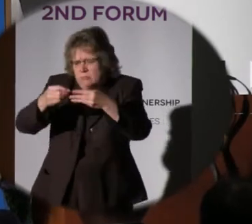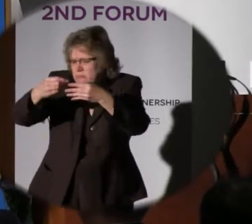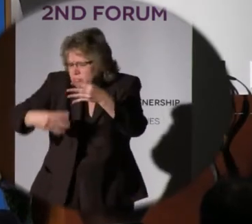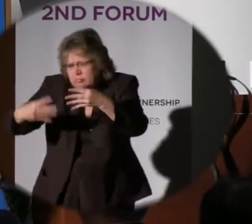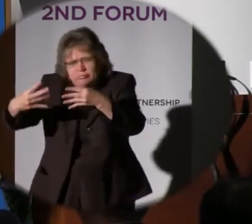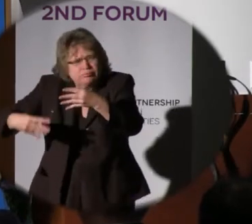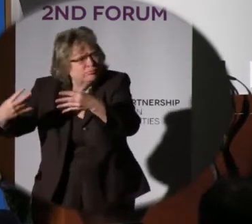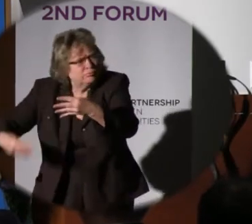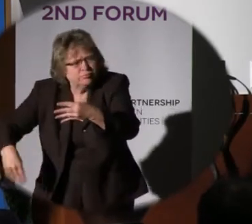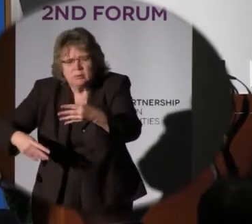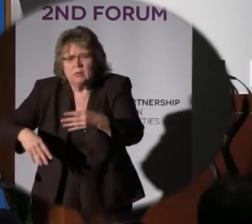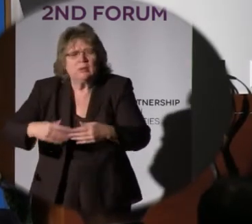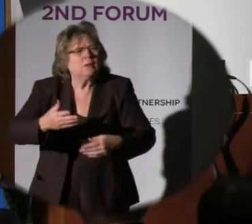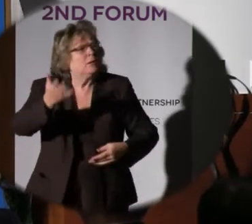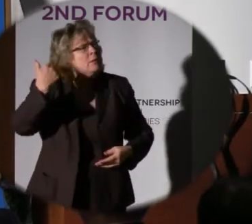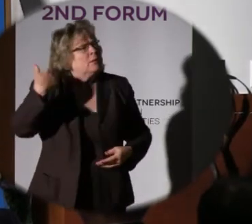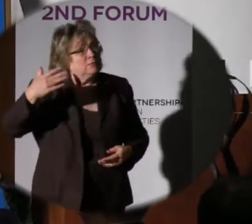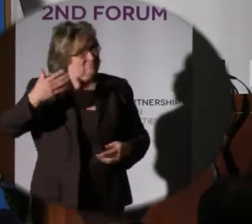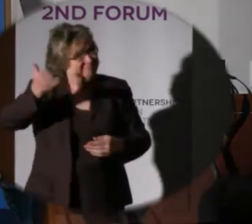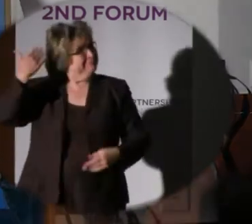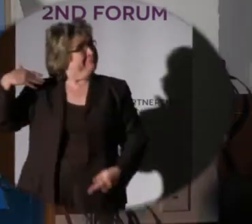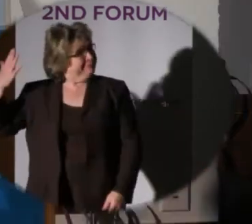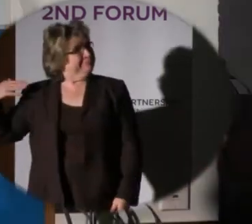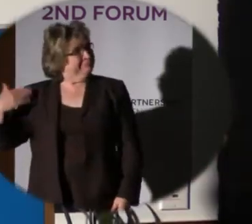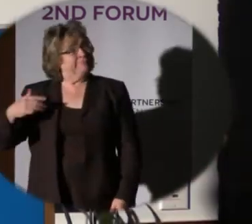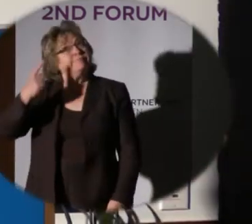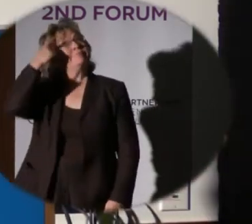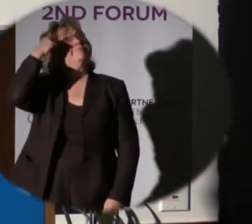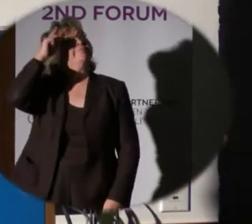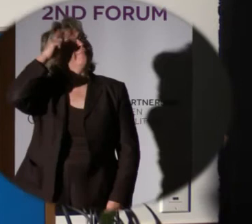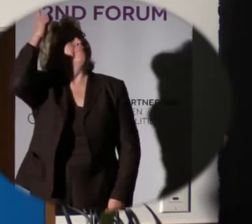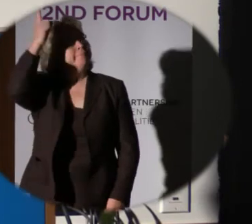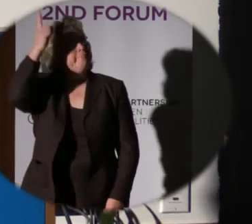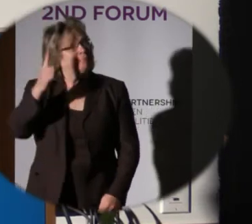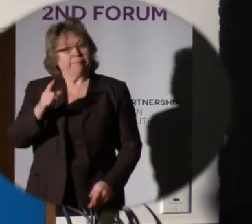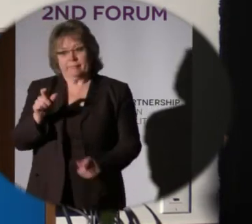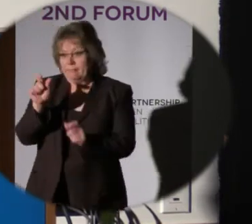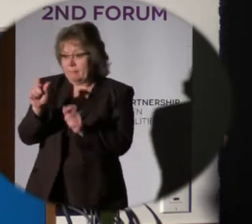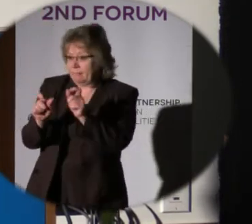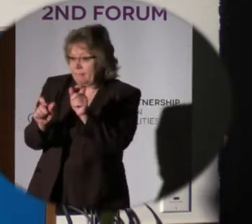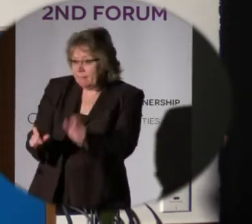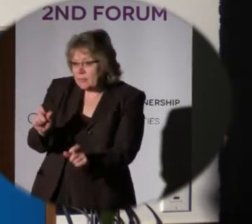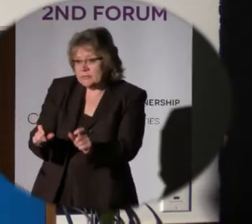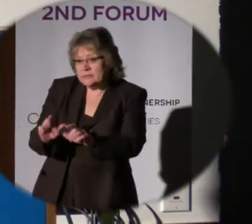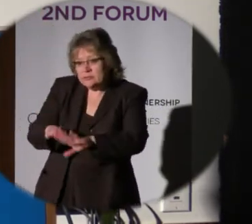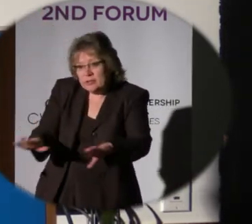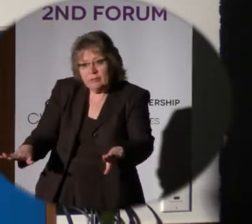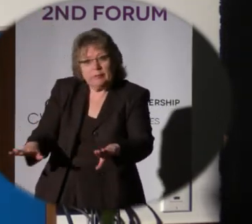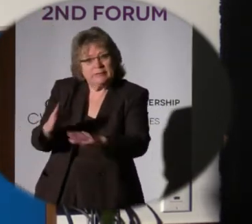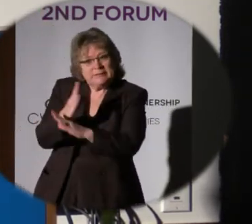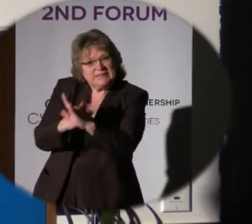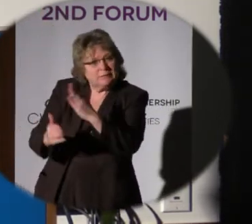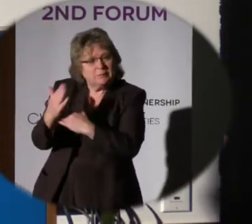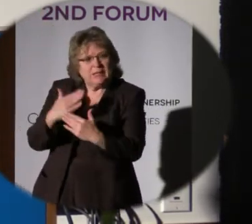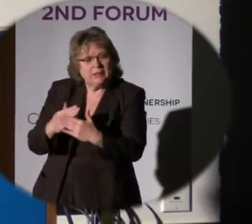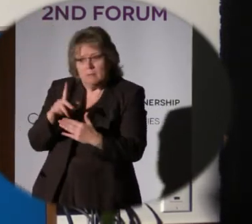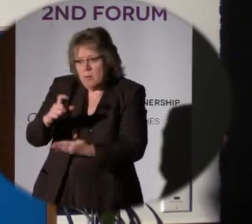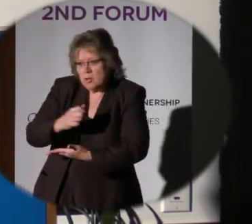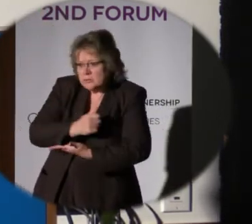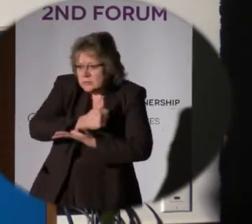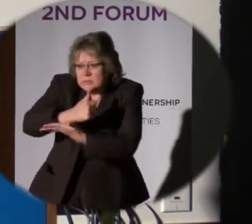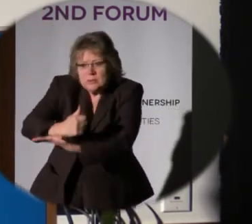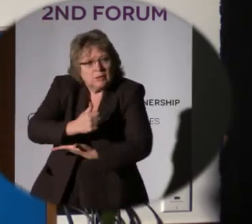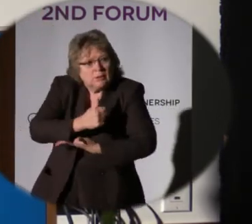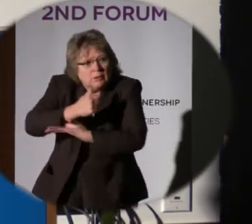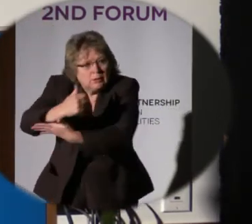disabled children that would help in policy and programming. Neither one of these efforts went very far, and here we are 80 years